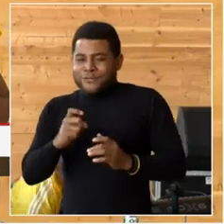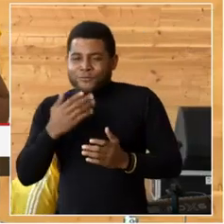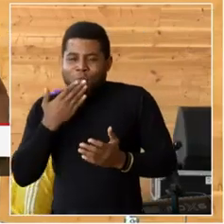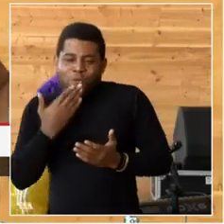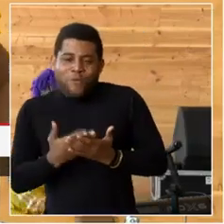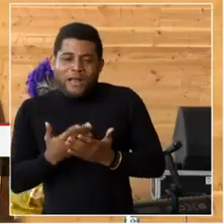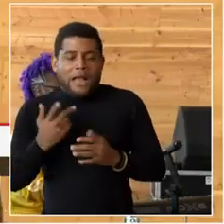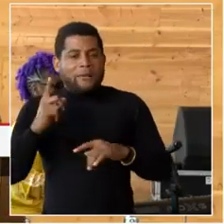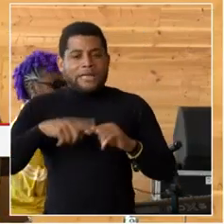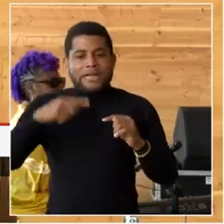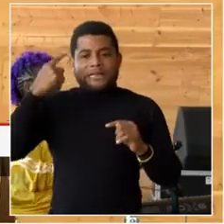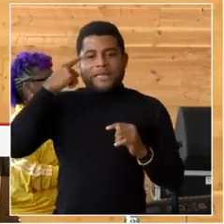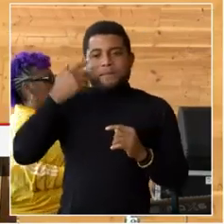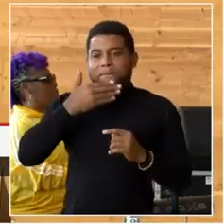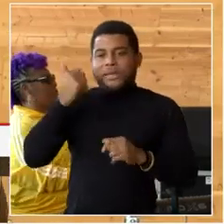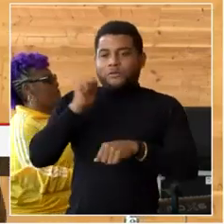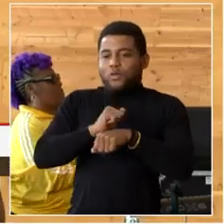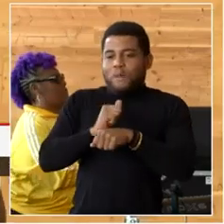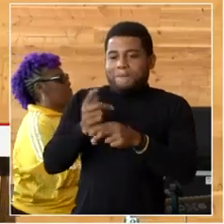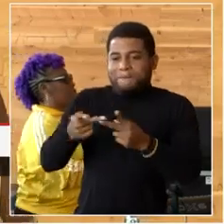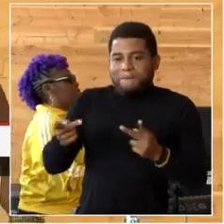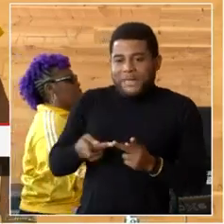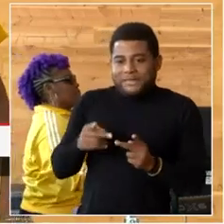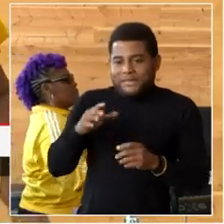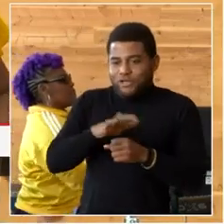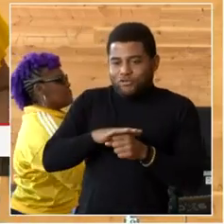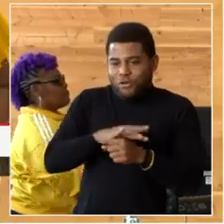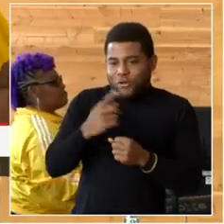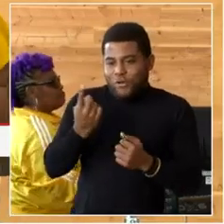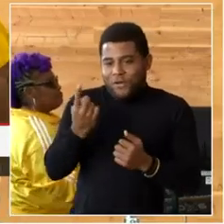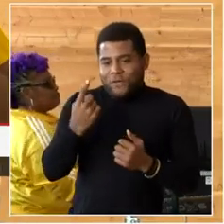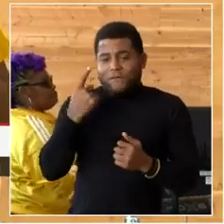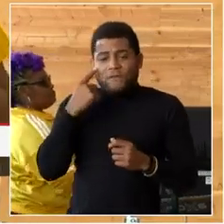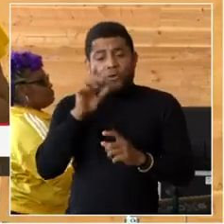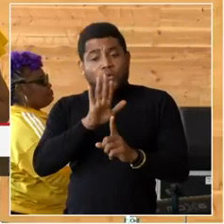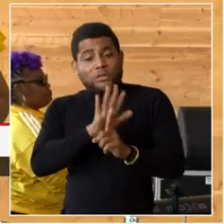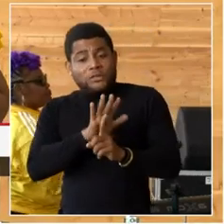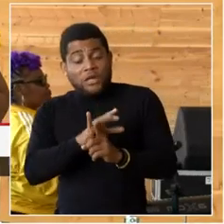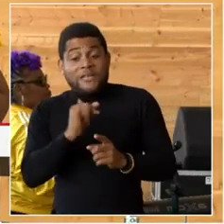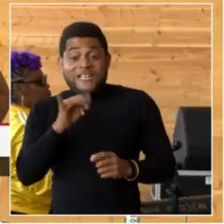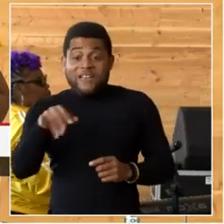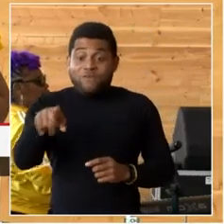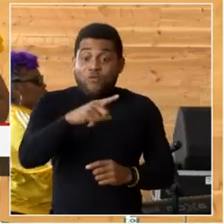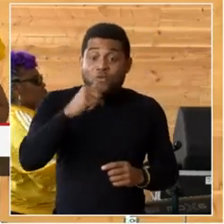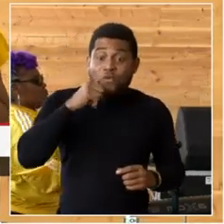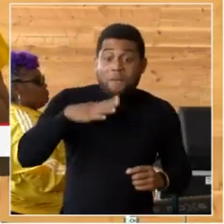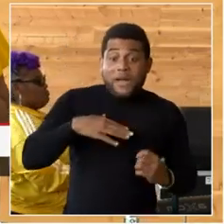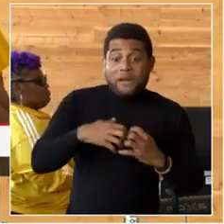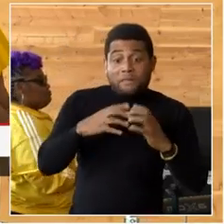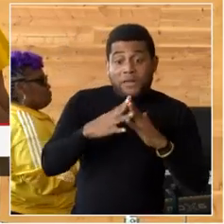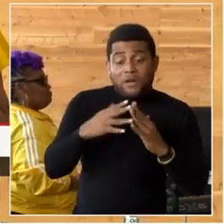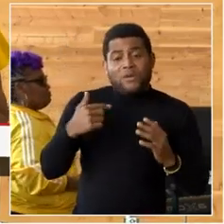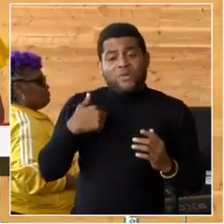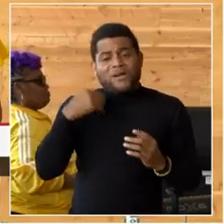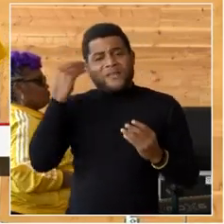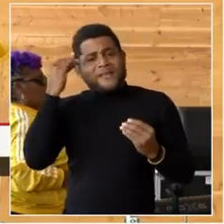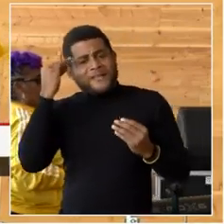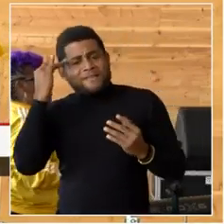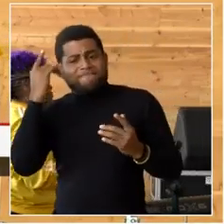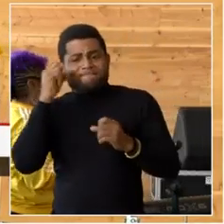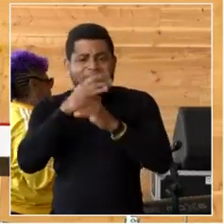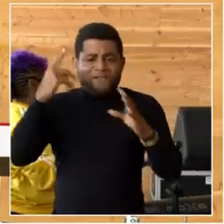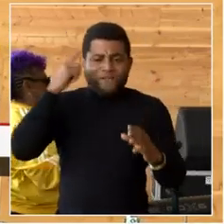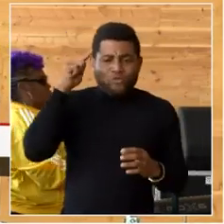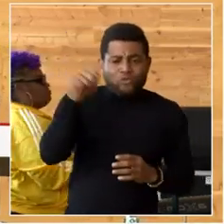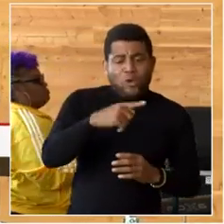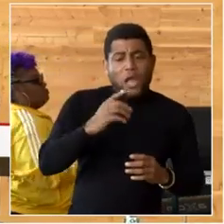better workplace than creating something for yourself. So if you're a woman entrepreneur, we have some thoughts for you too. And our businesses, we welcome